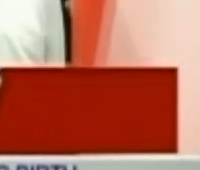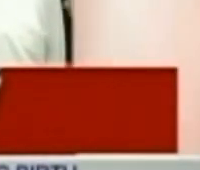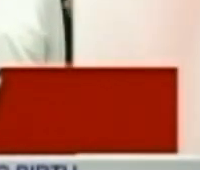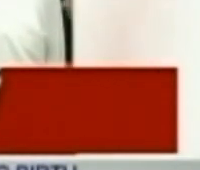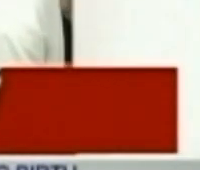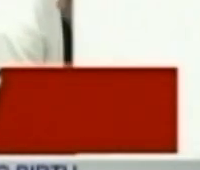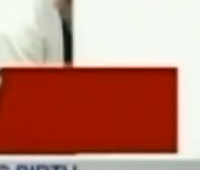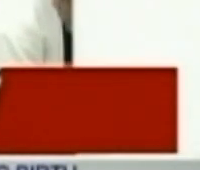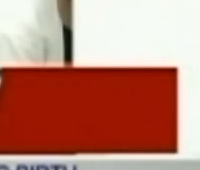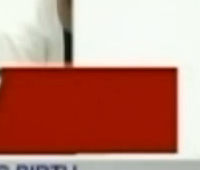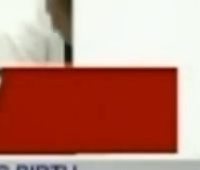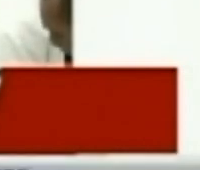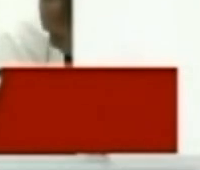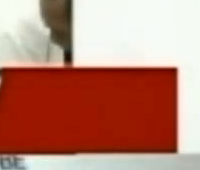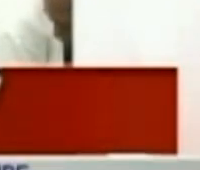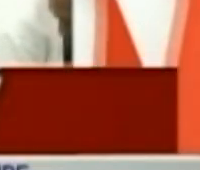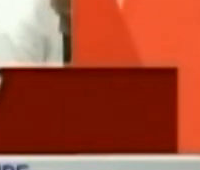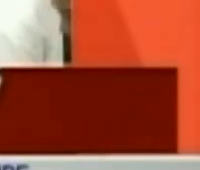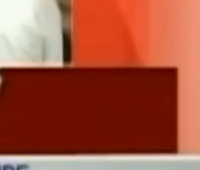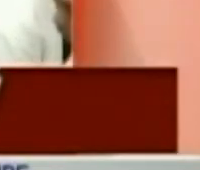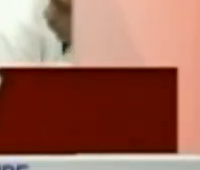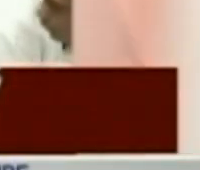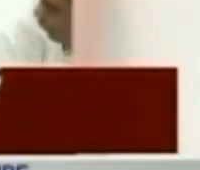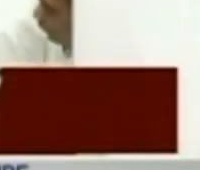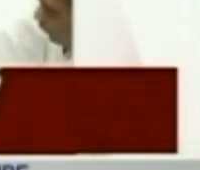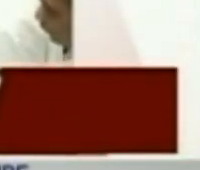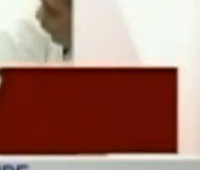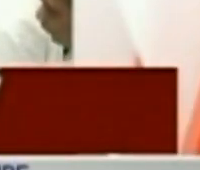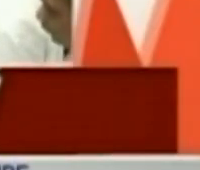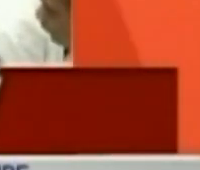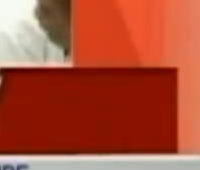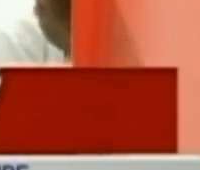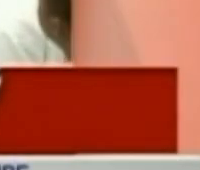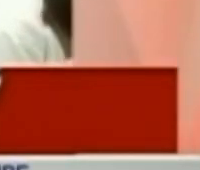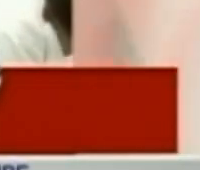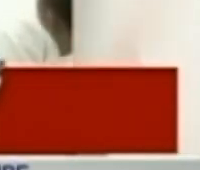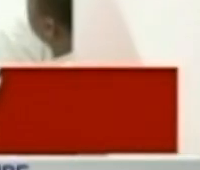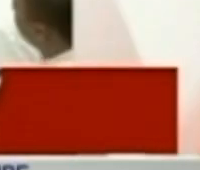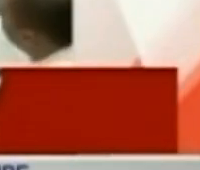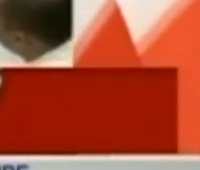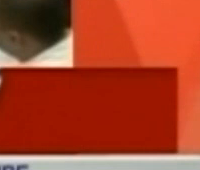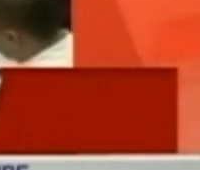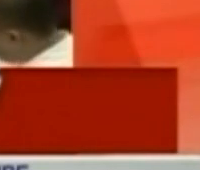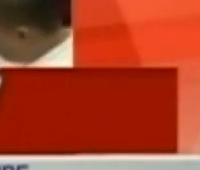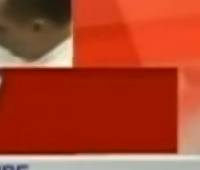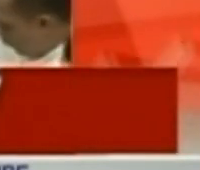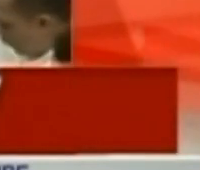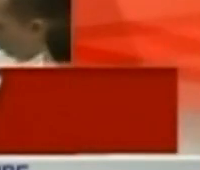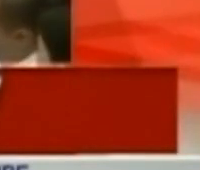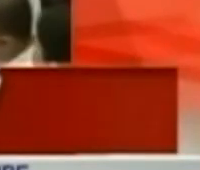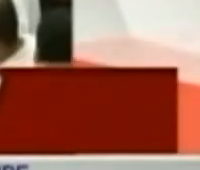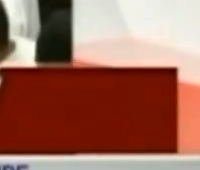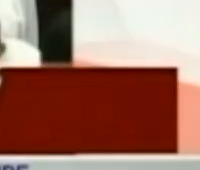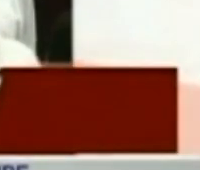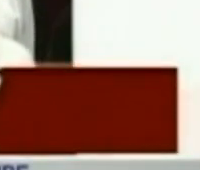past. More or less, I expected that. I expected a 23. I see. So you expected 20 to 3, really.